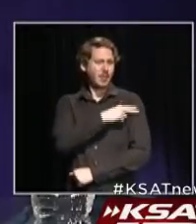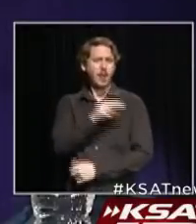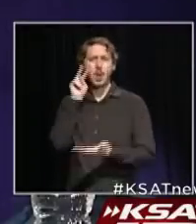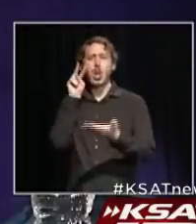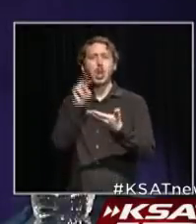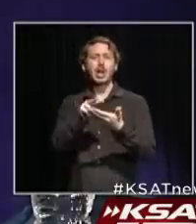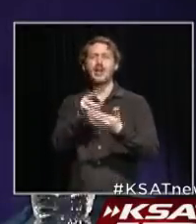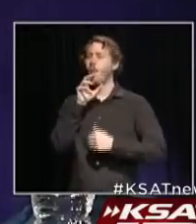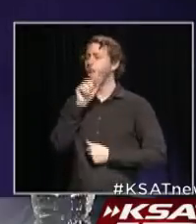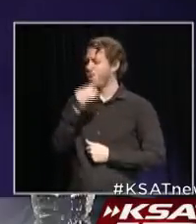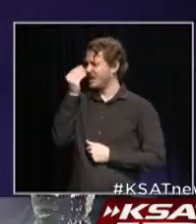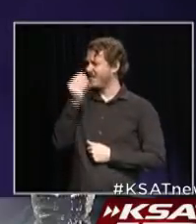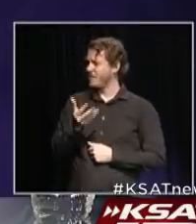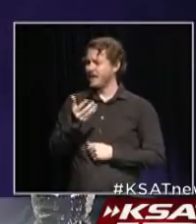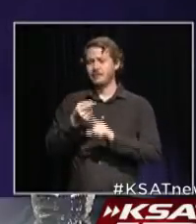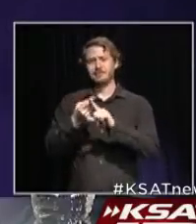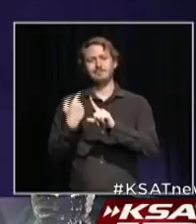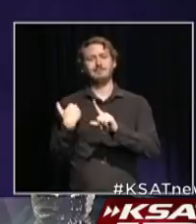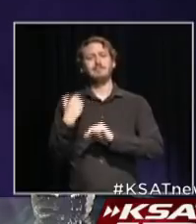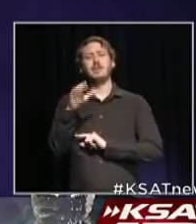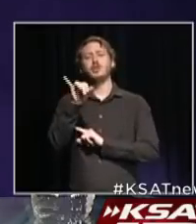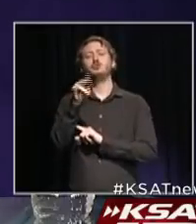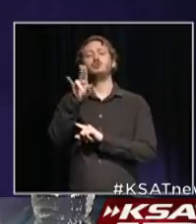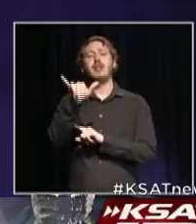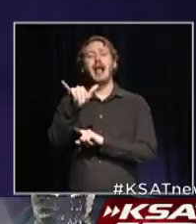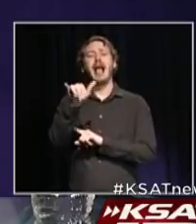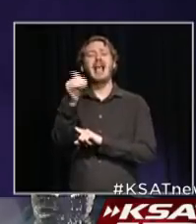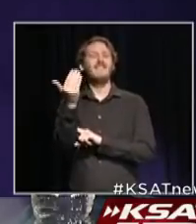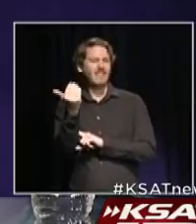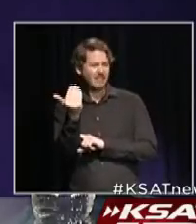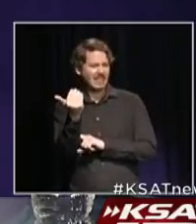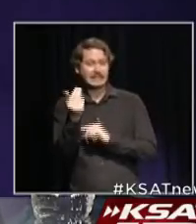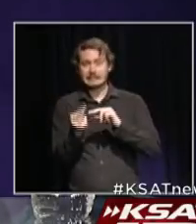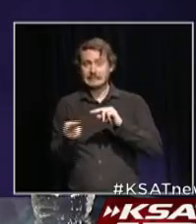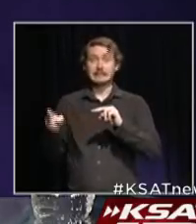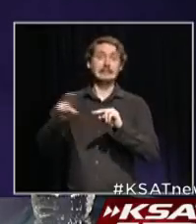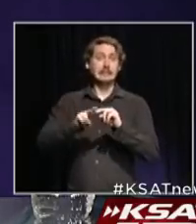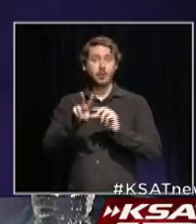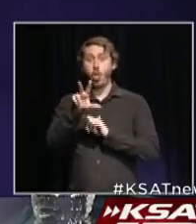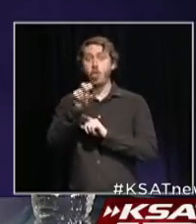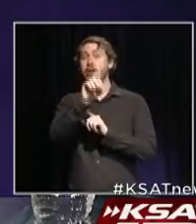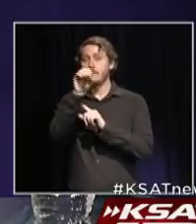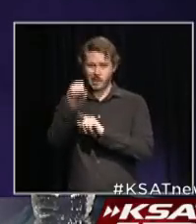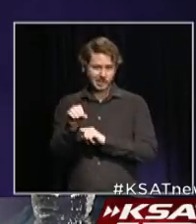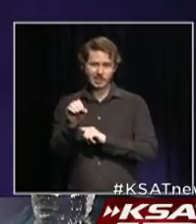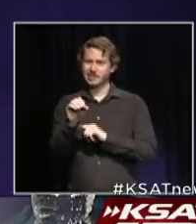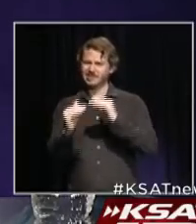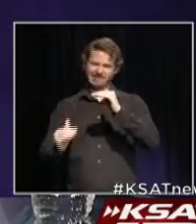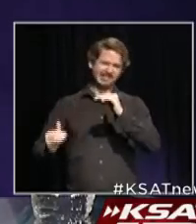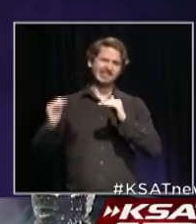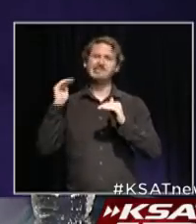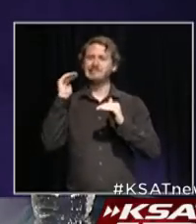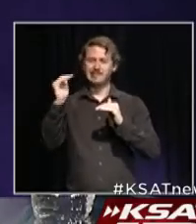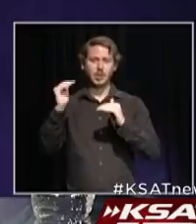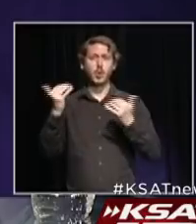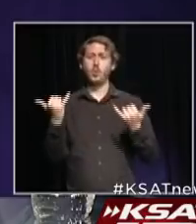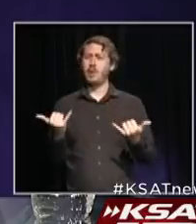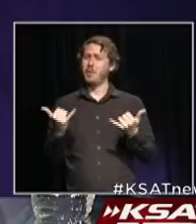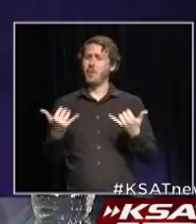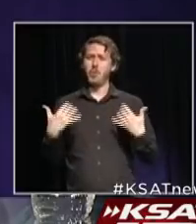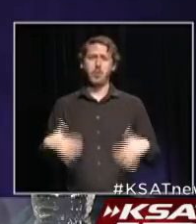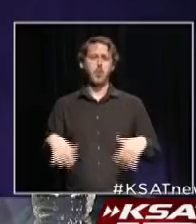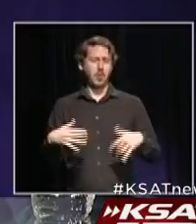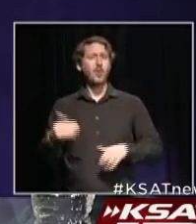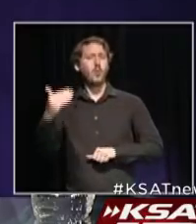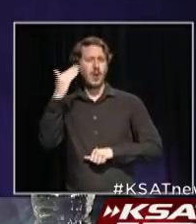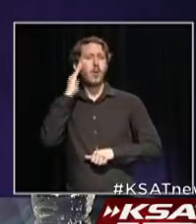data. I think on July the 15th, we popped up to 30%, so we're over halfway there right now, and we know that's